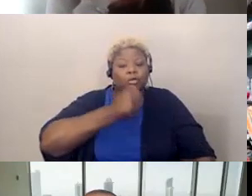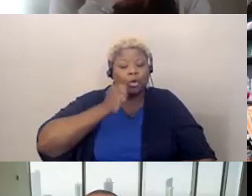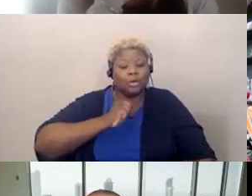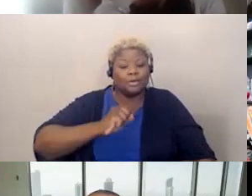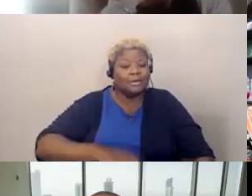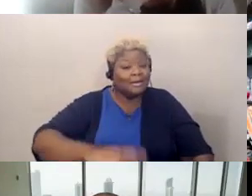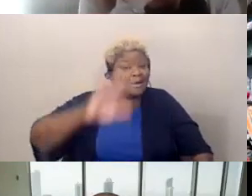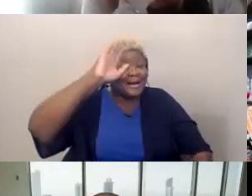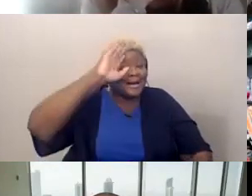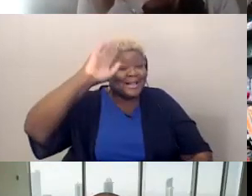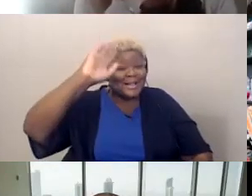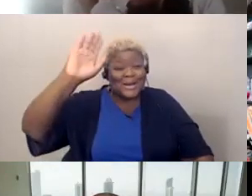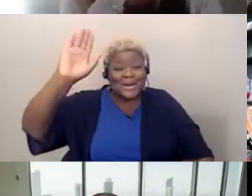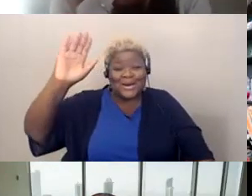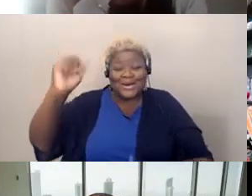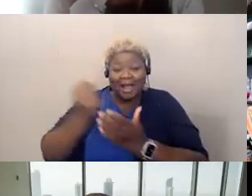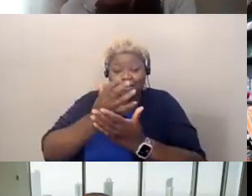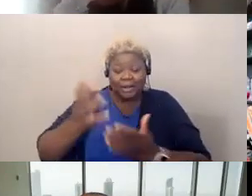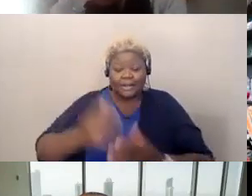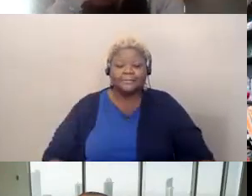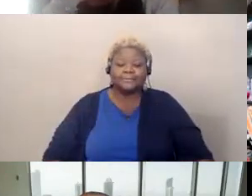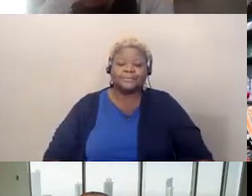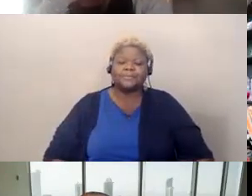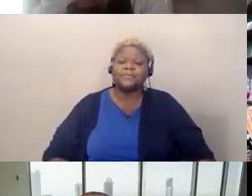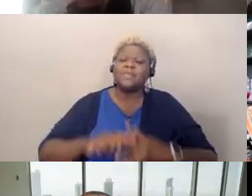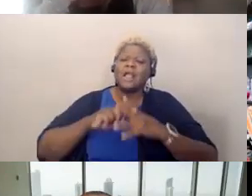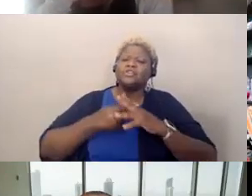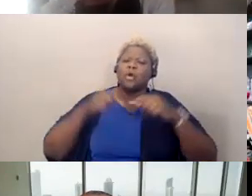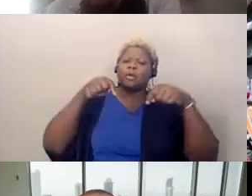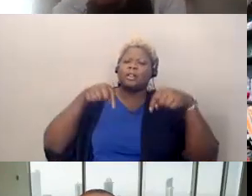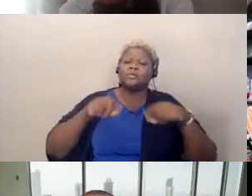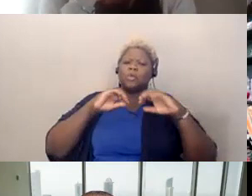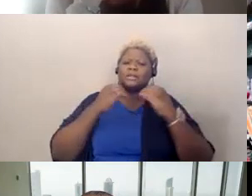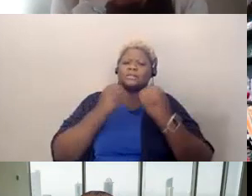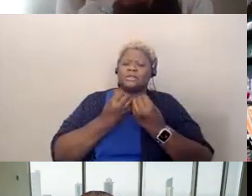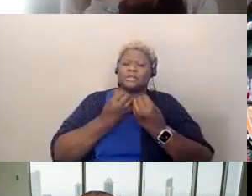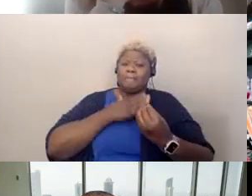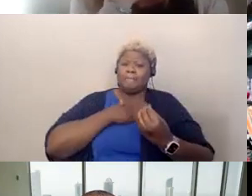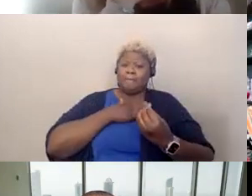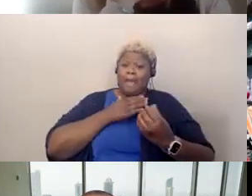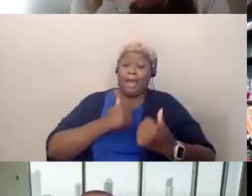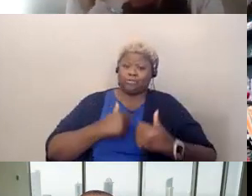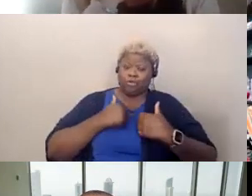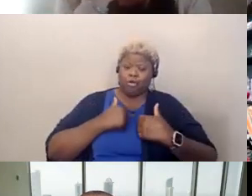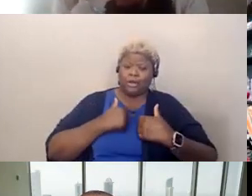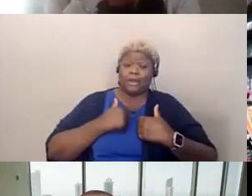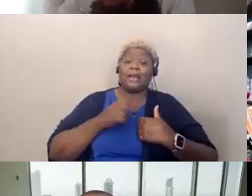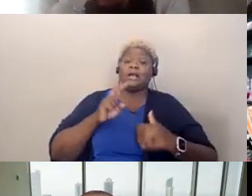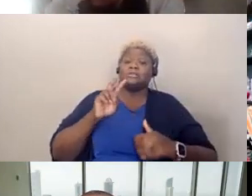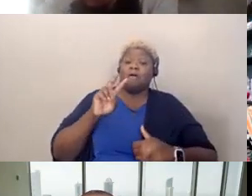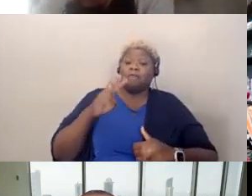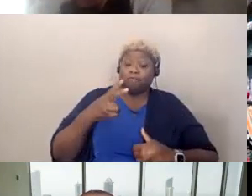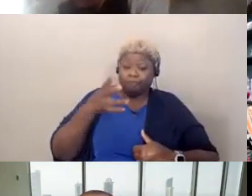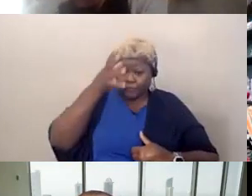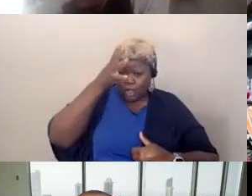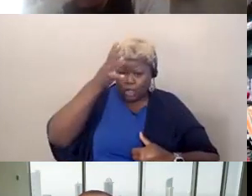Hello, everybody. I started Parent Support Arizona because in my journey as a foster and then adoptive parent,